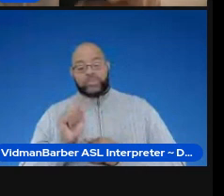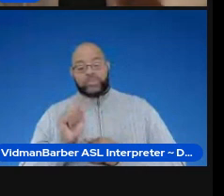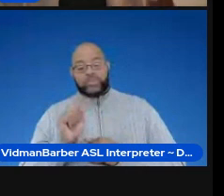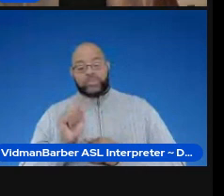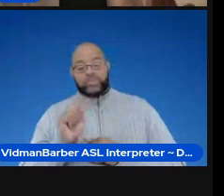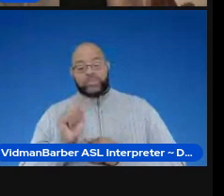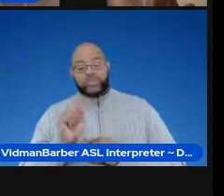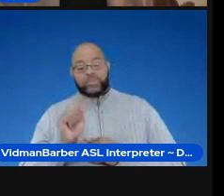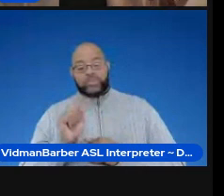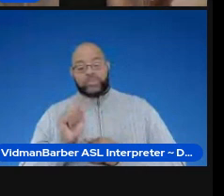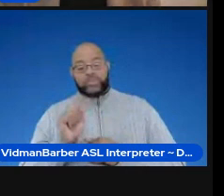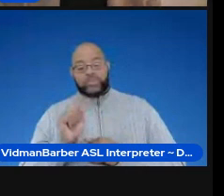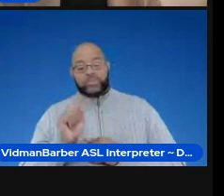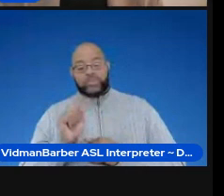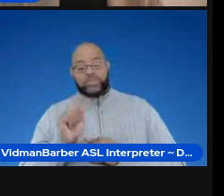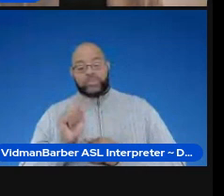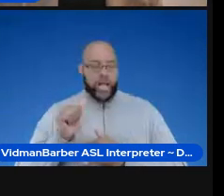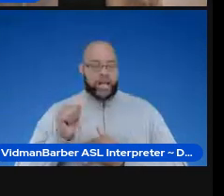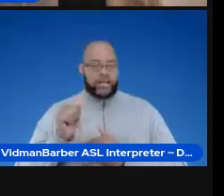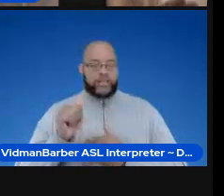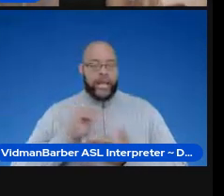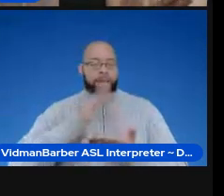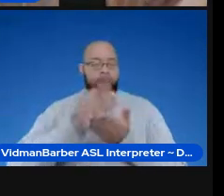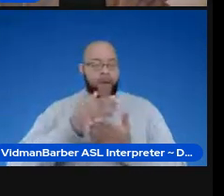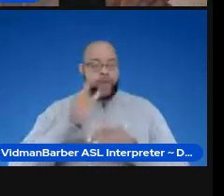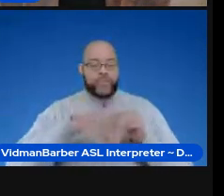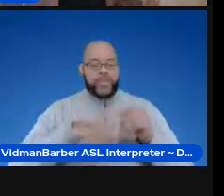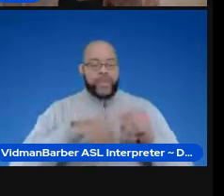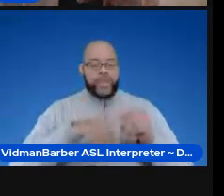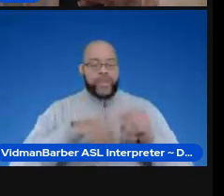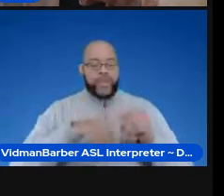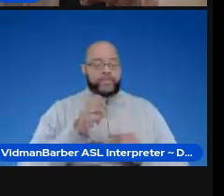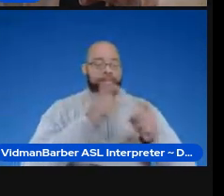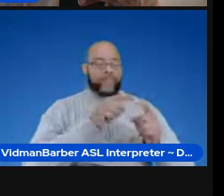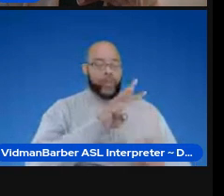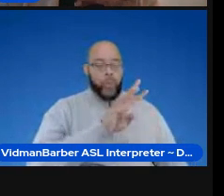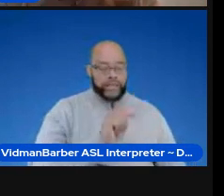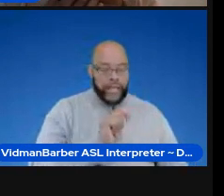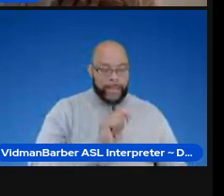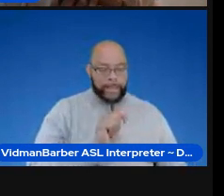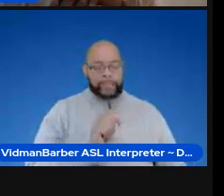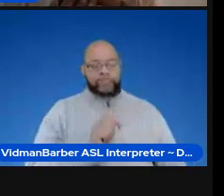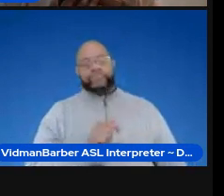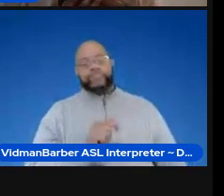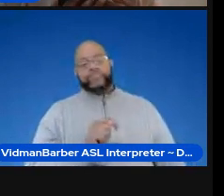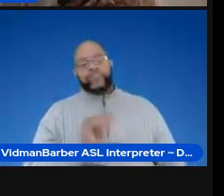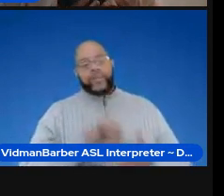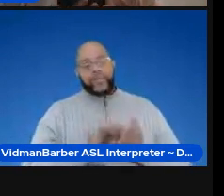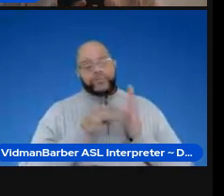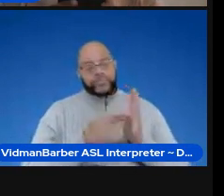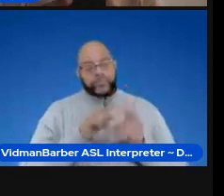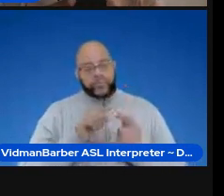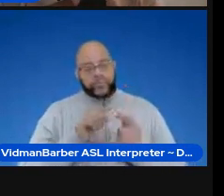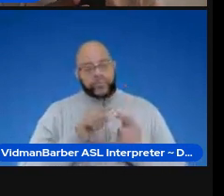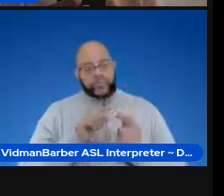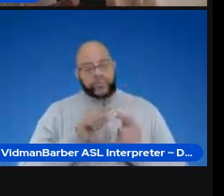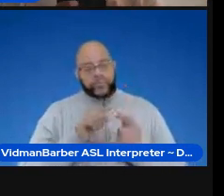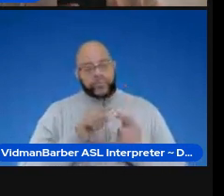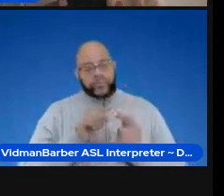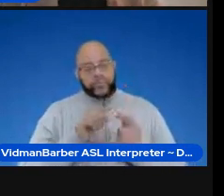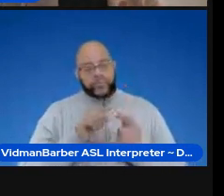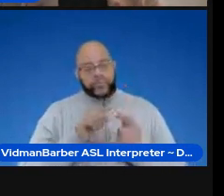load than mice inoculated with the wild type, which indicates to us that